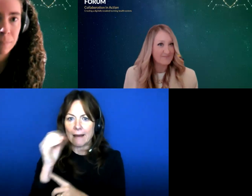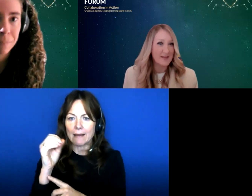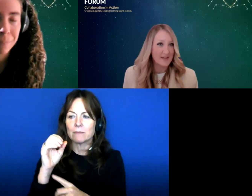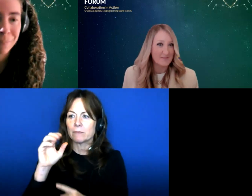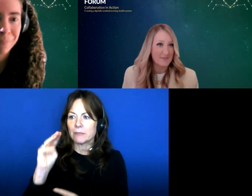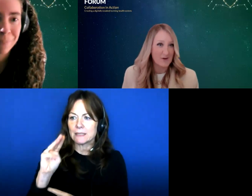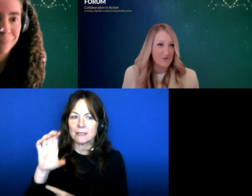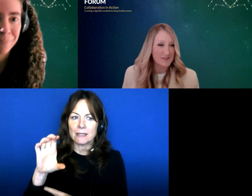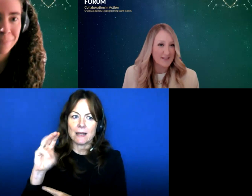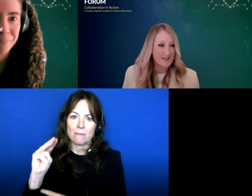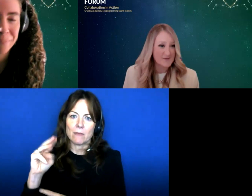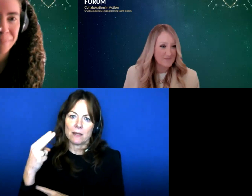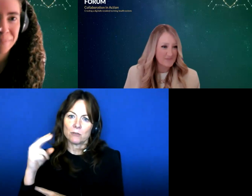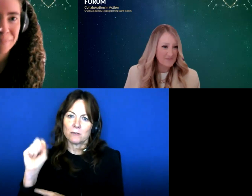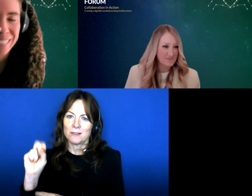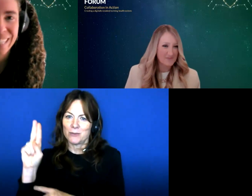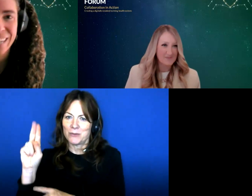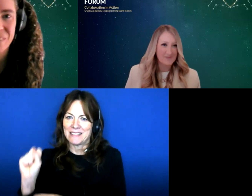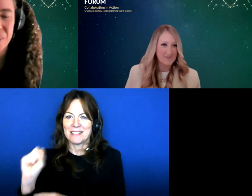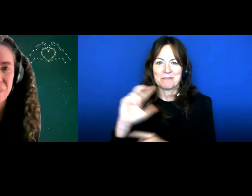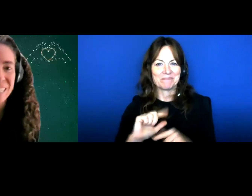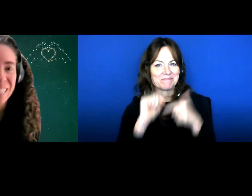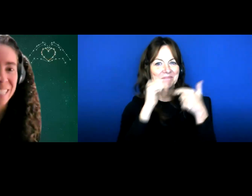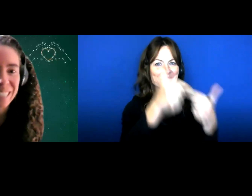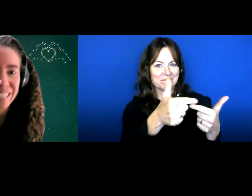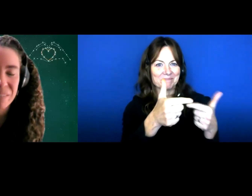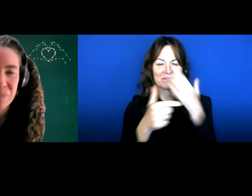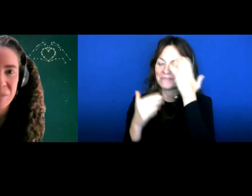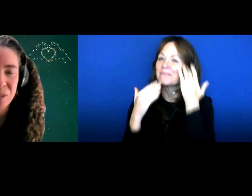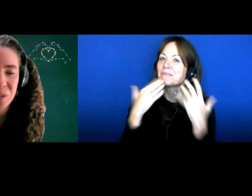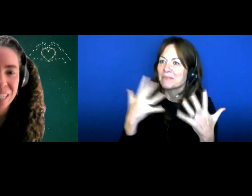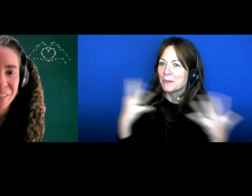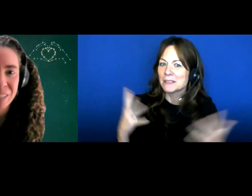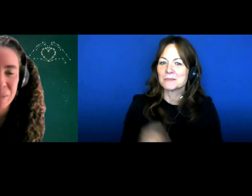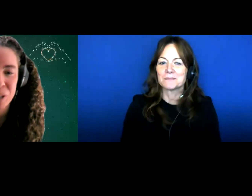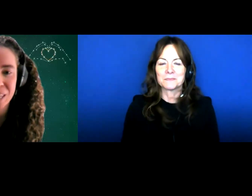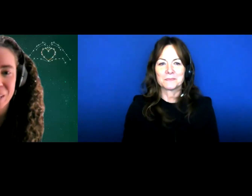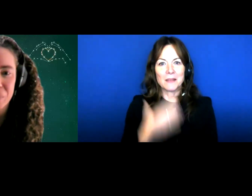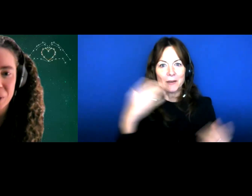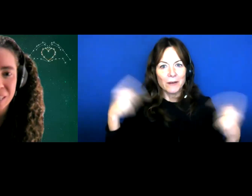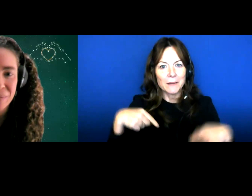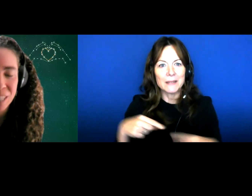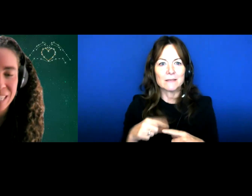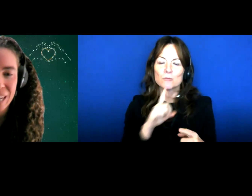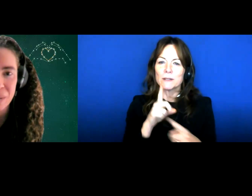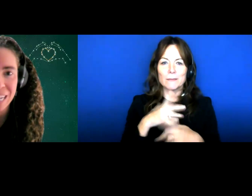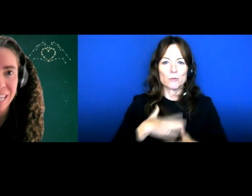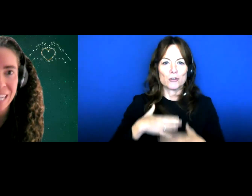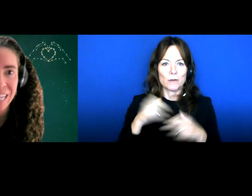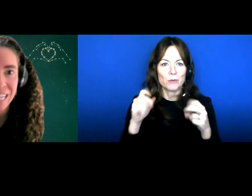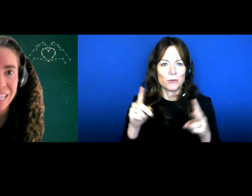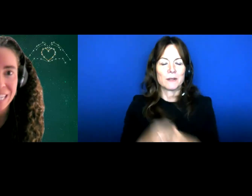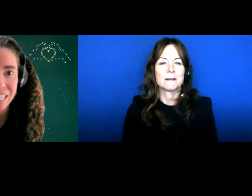BCMHSUS. Kim, over to you. Thank you very much, Tina, and thanks everybody for joining. Really appreciate the opportunity. I'm just going to get